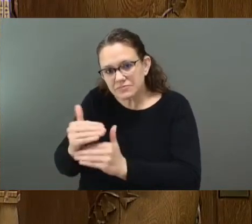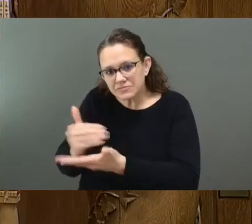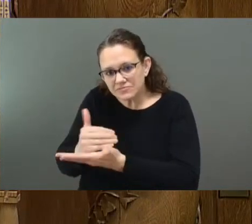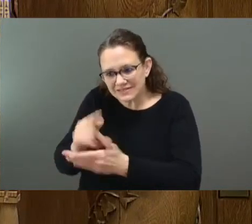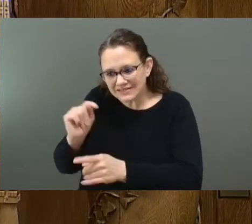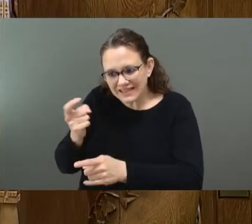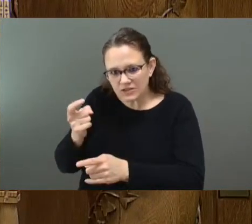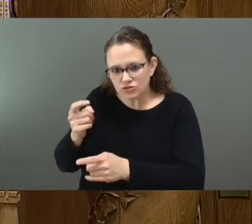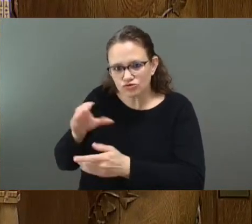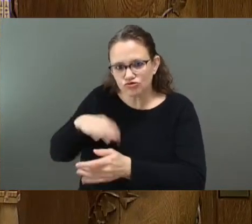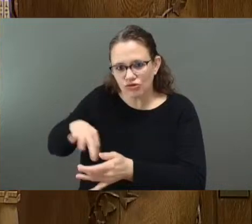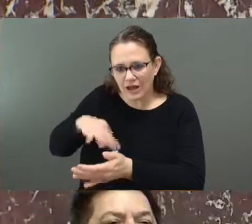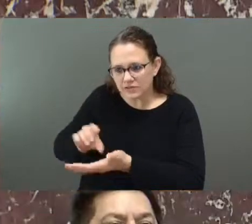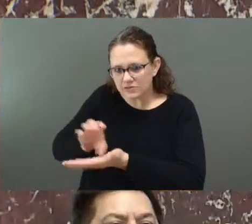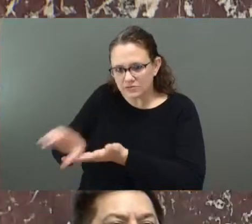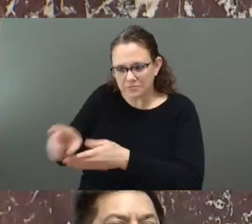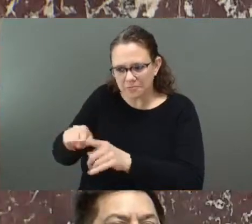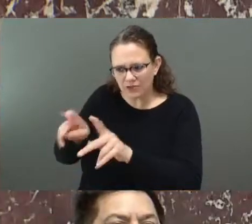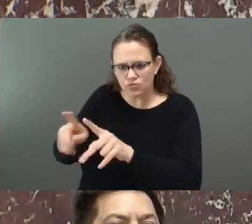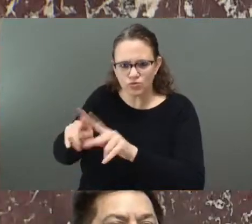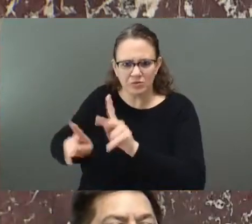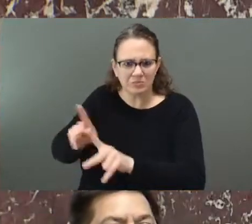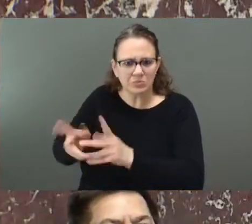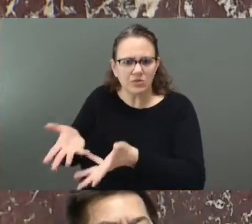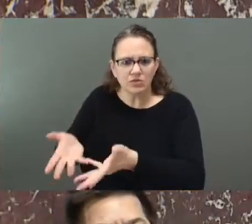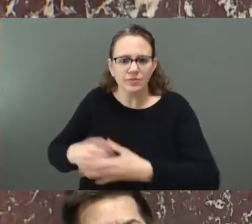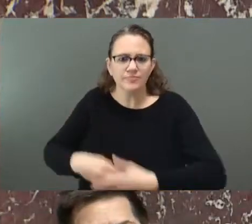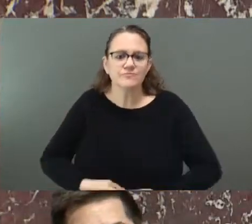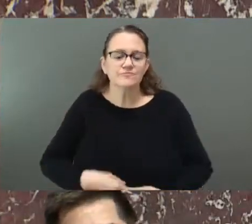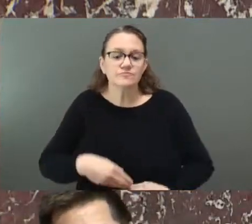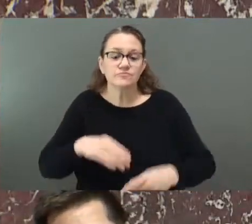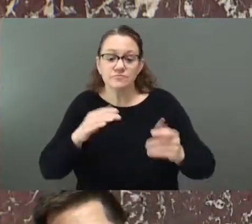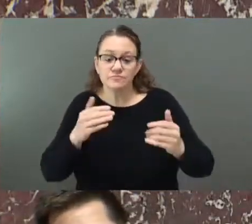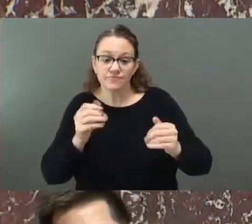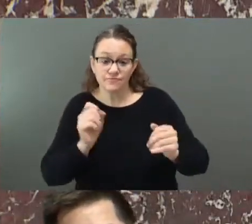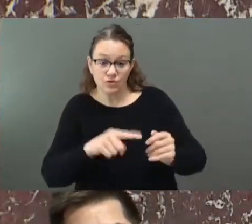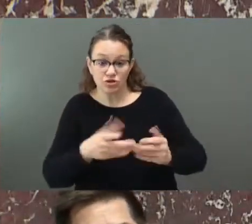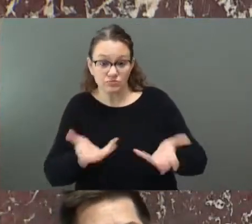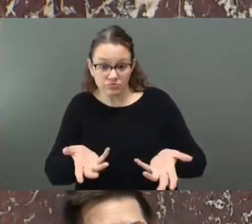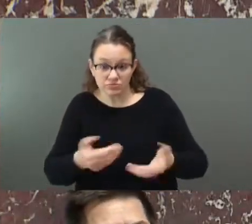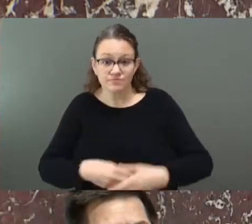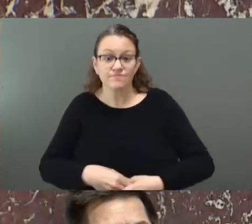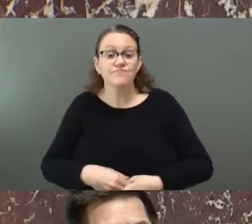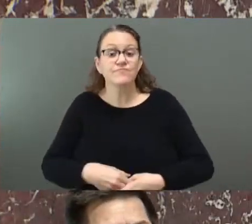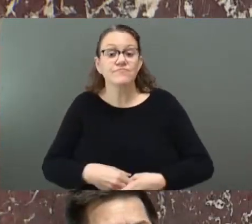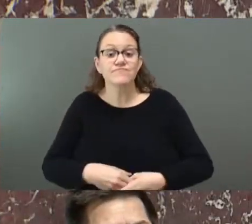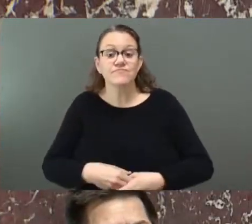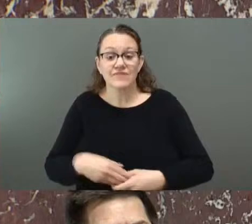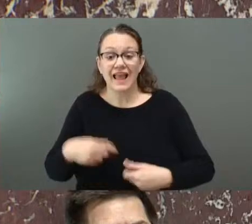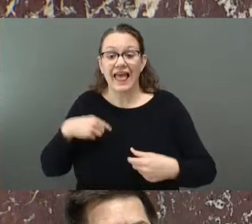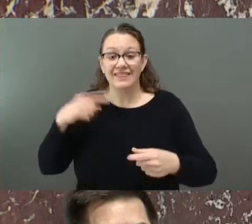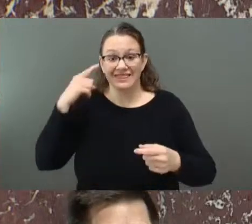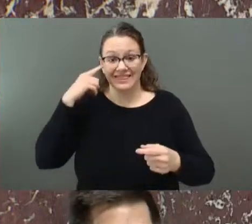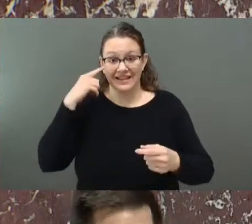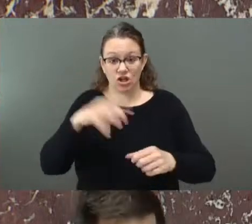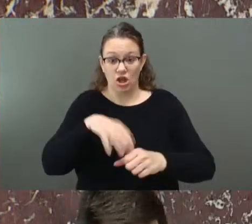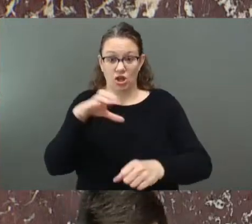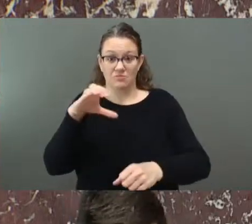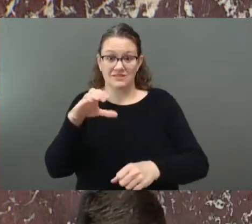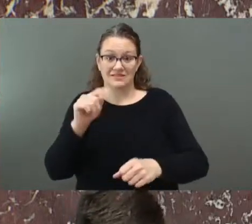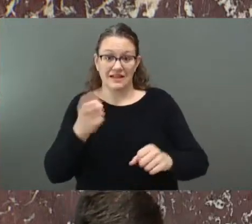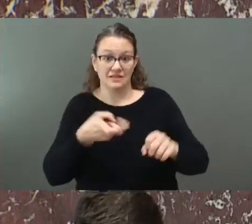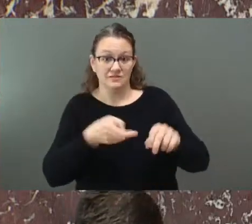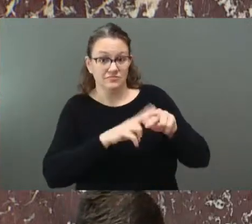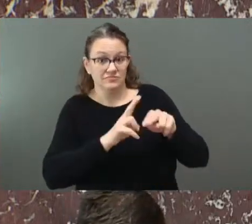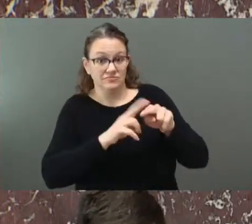Member supplemental. I think our emissions are rising just based on the government's lack of answers as we speak, Mr. Speaker. Here's some facts